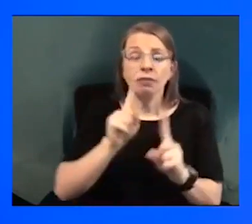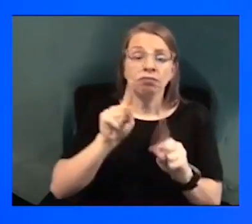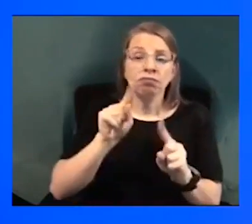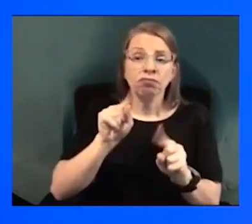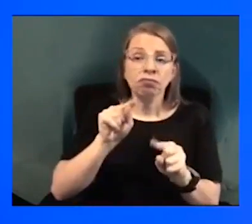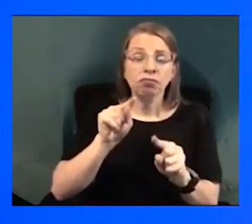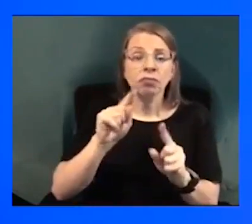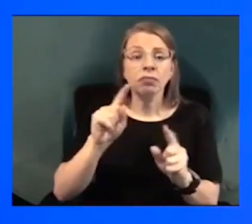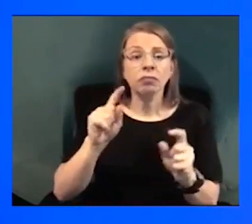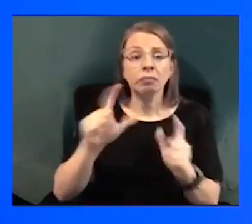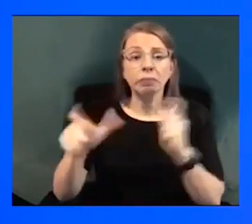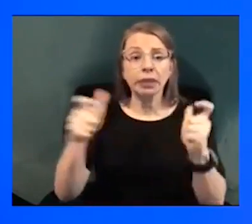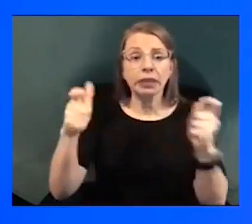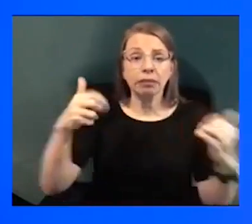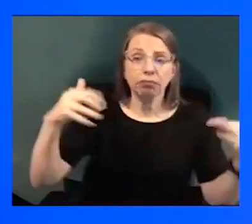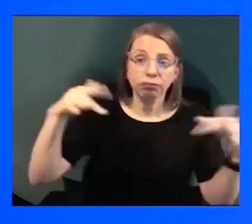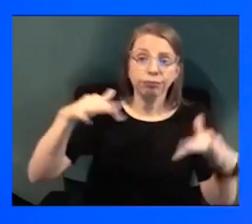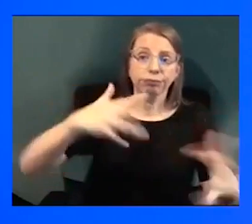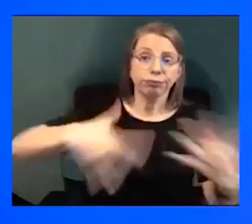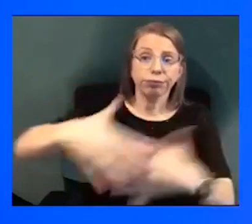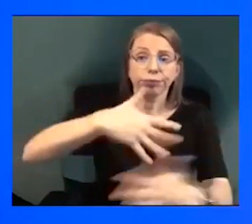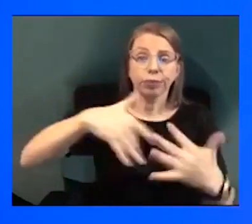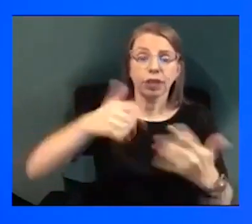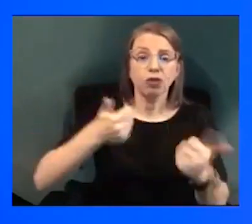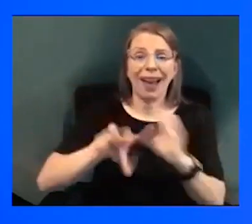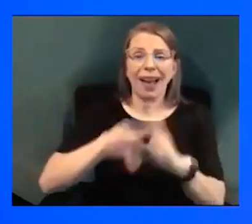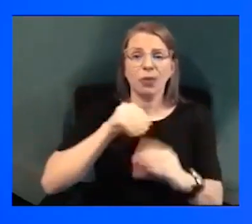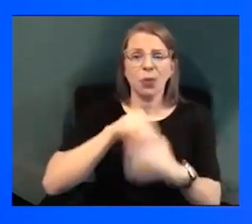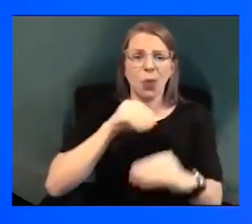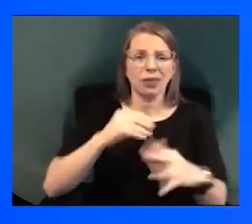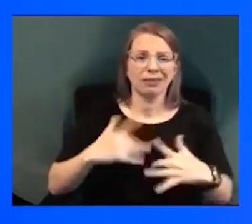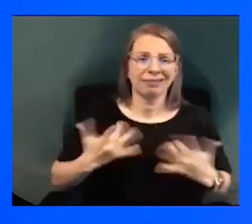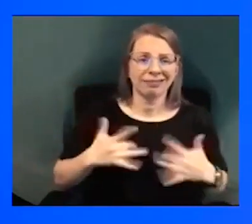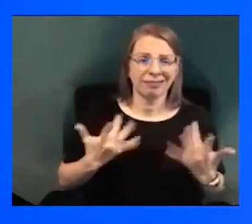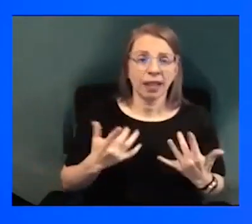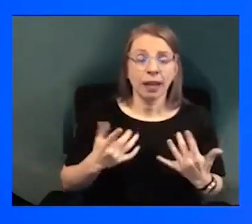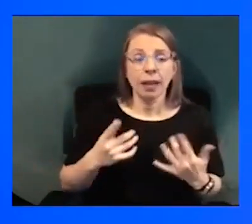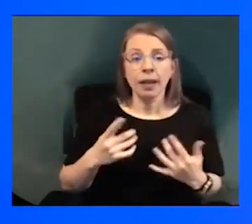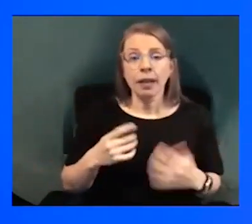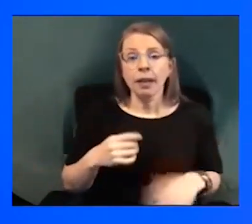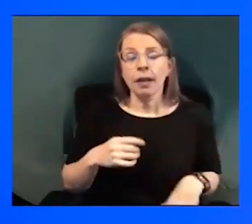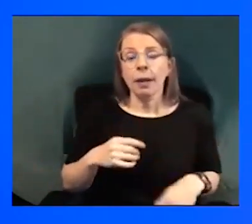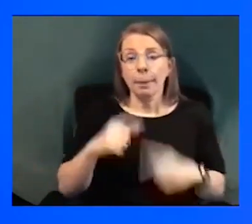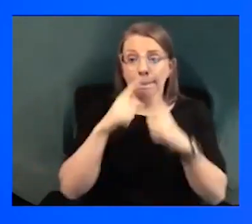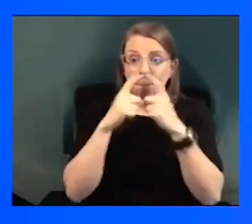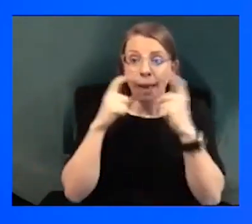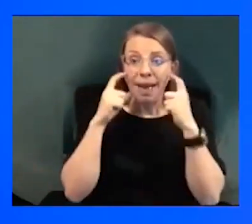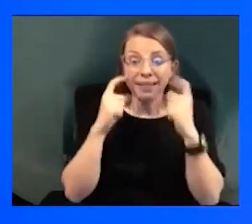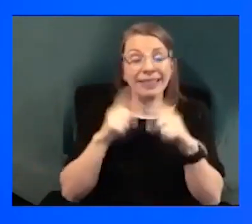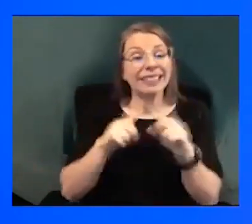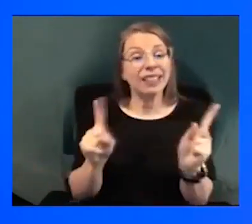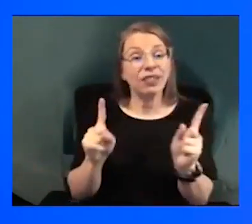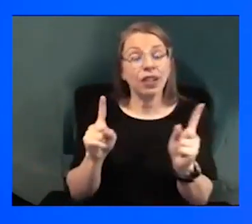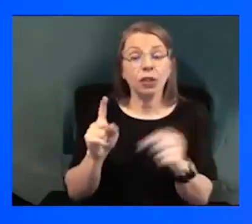be outdoors if you can. Mass, I think different parishes, different churches do have